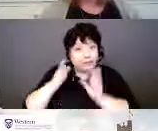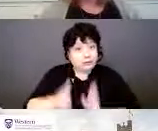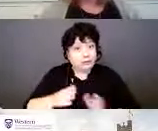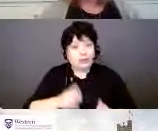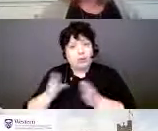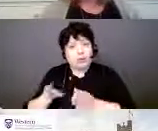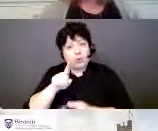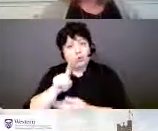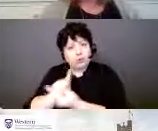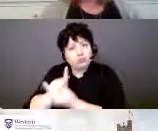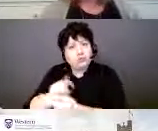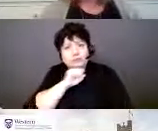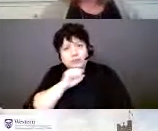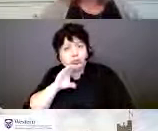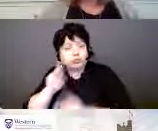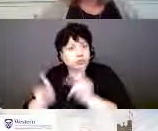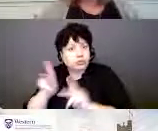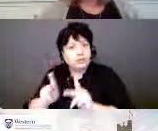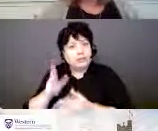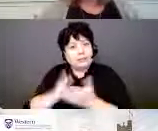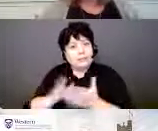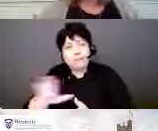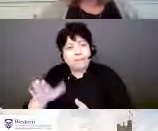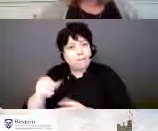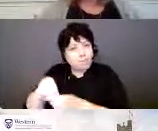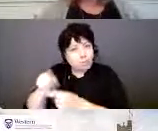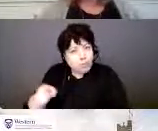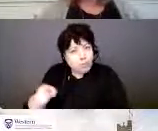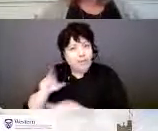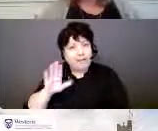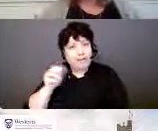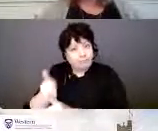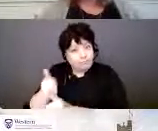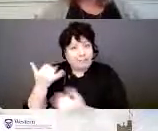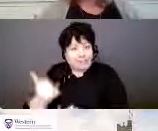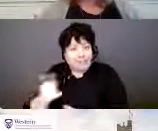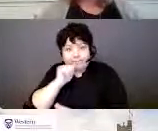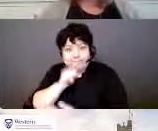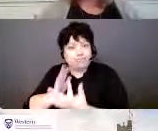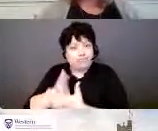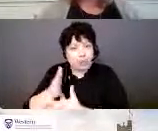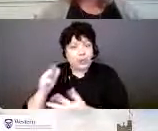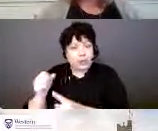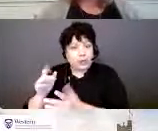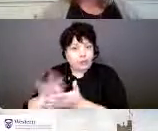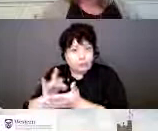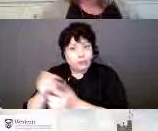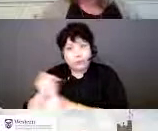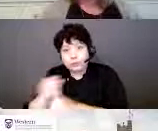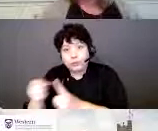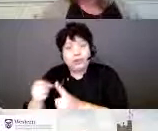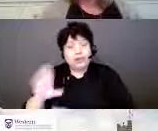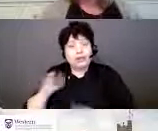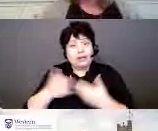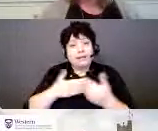with seniors who are struggling and dealing with abuse, even if you're a researcher reading reports about